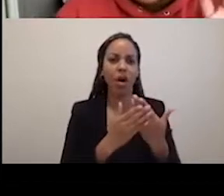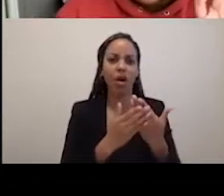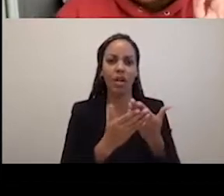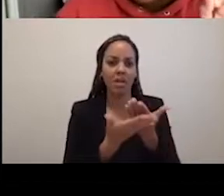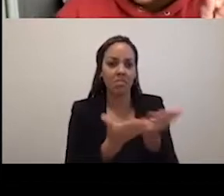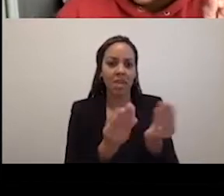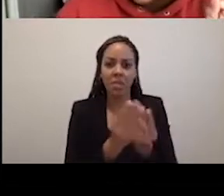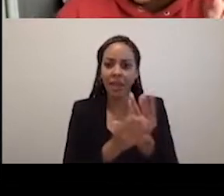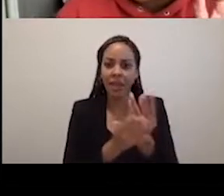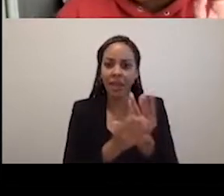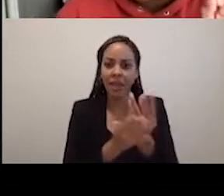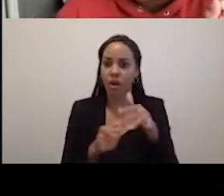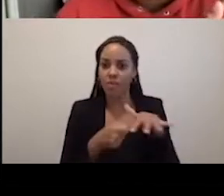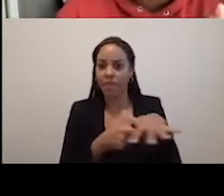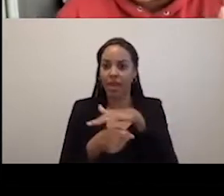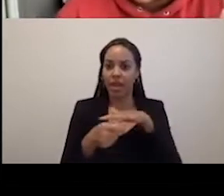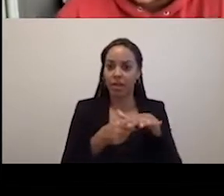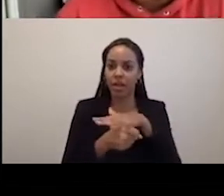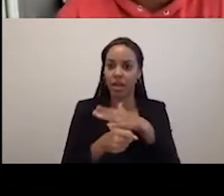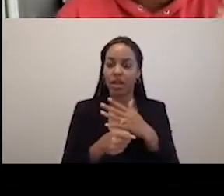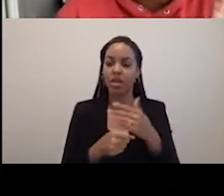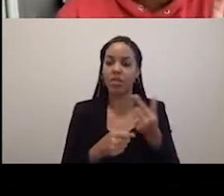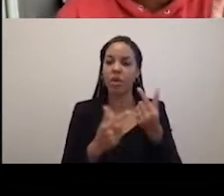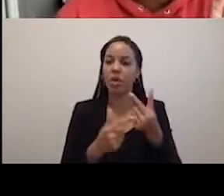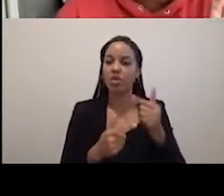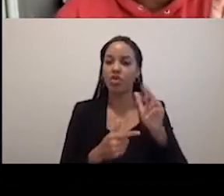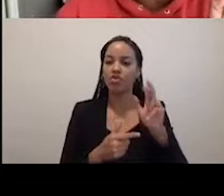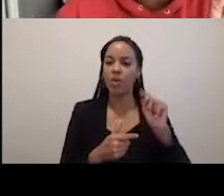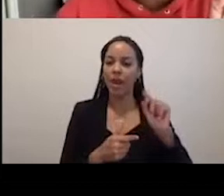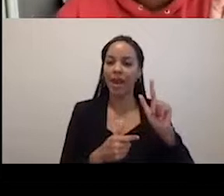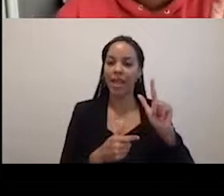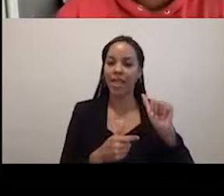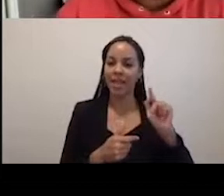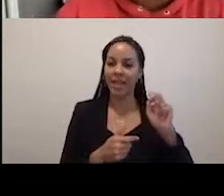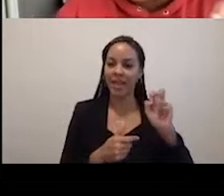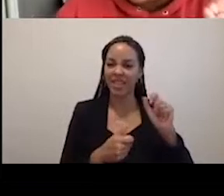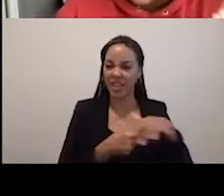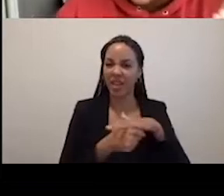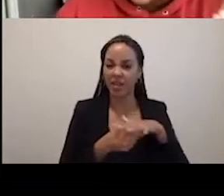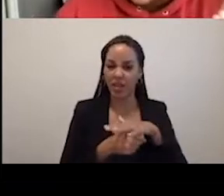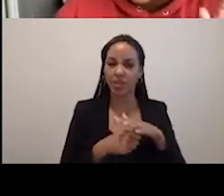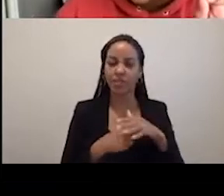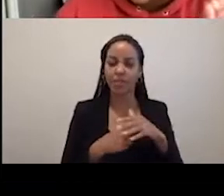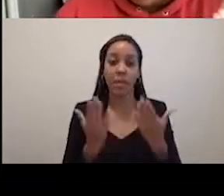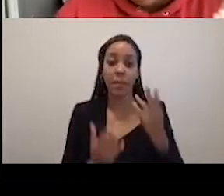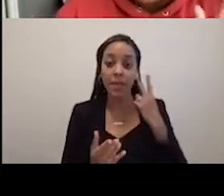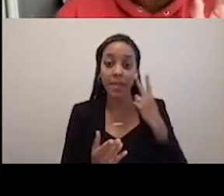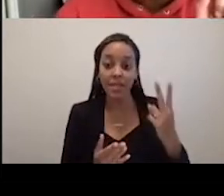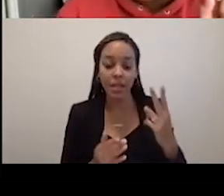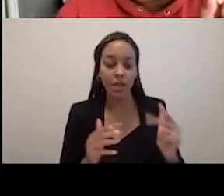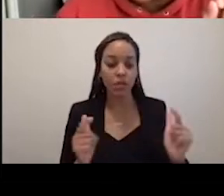that is rooted in the Great Lakes region. And so you may see a